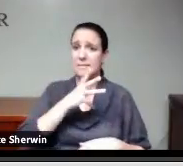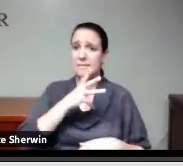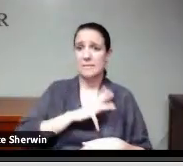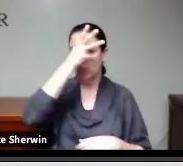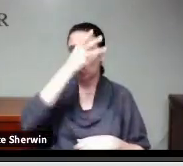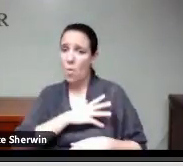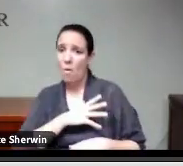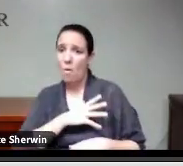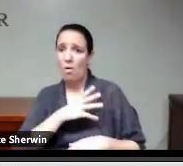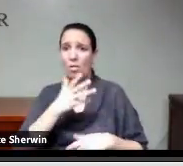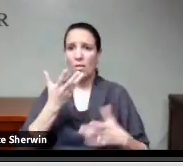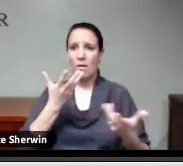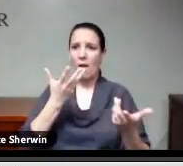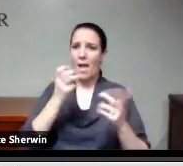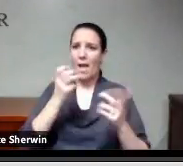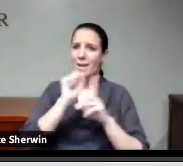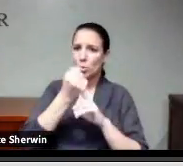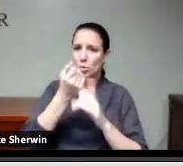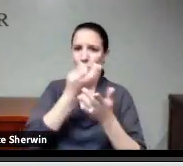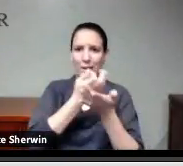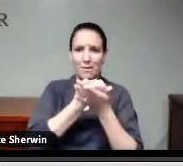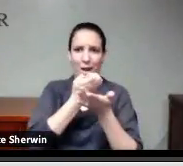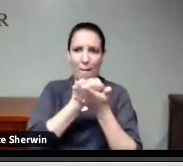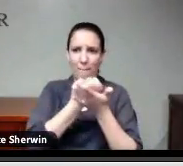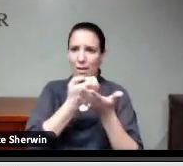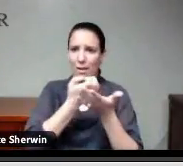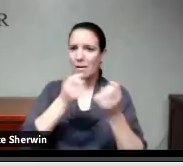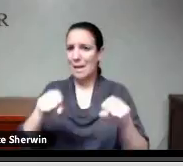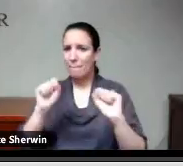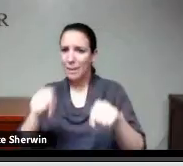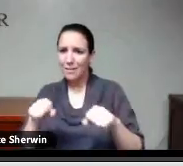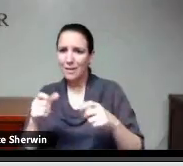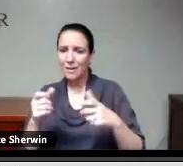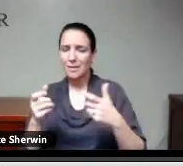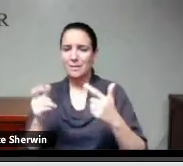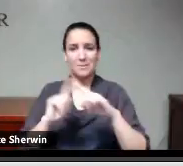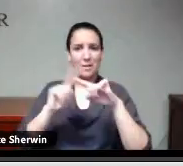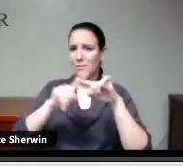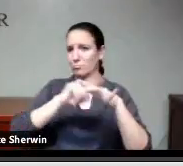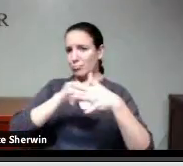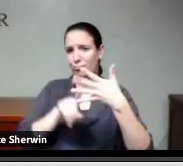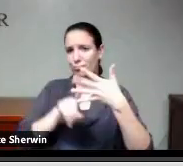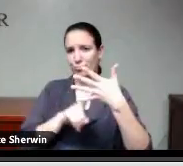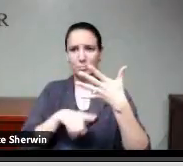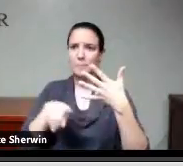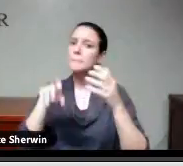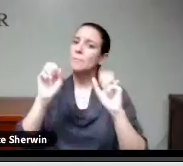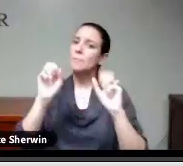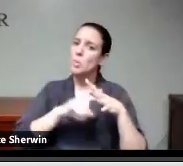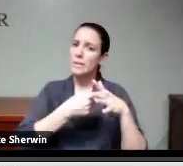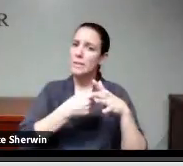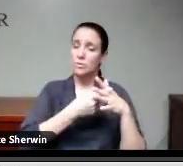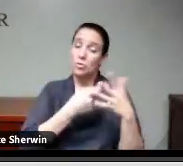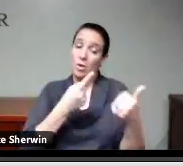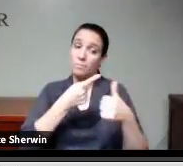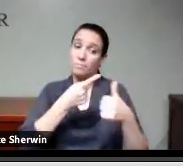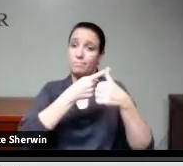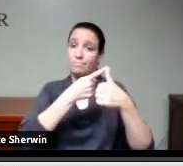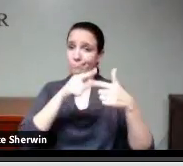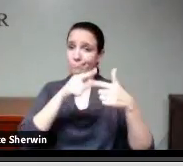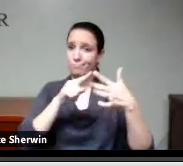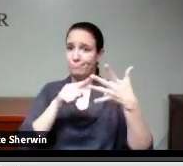about socioeconomic status and ability levels and all of those different things. And we need to start there and let that be